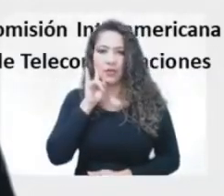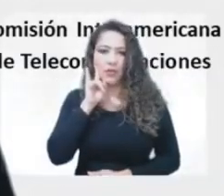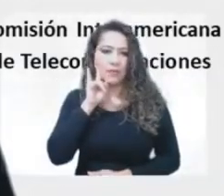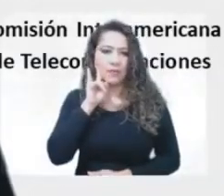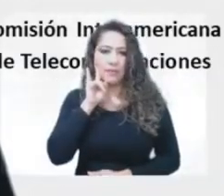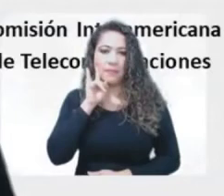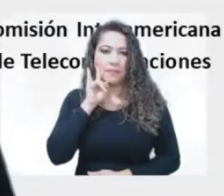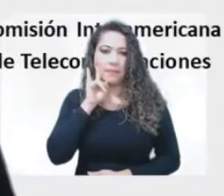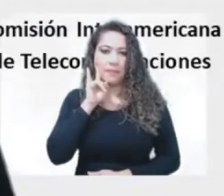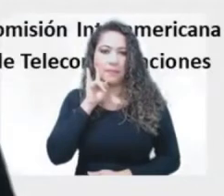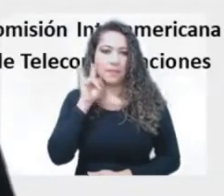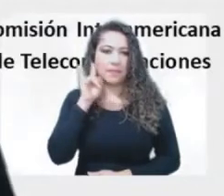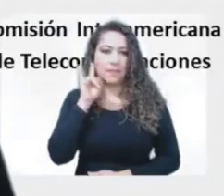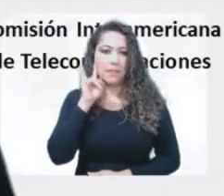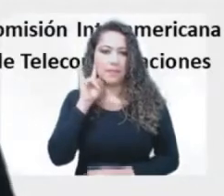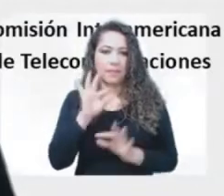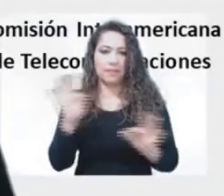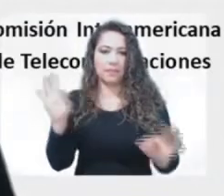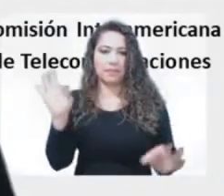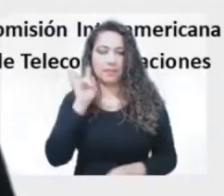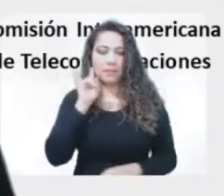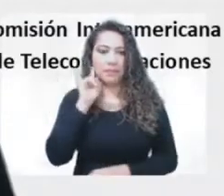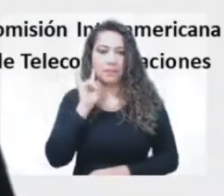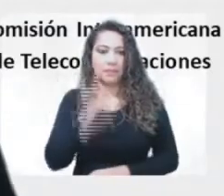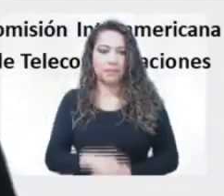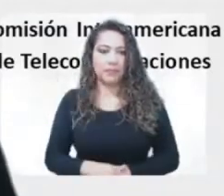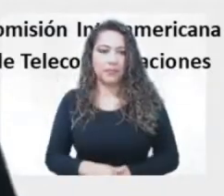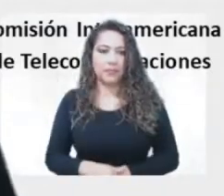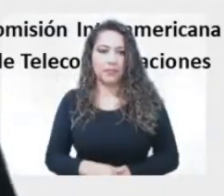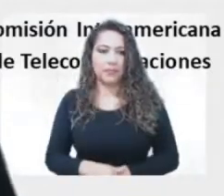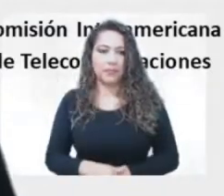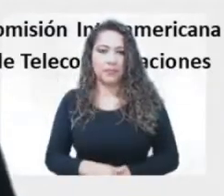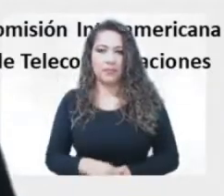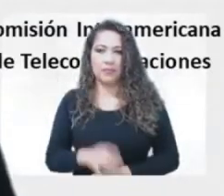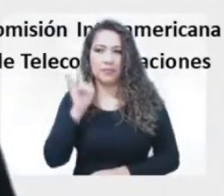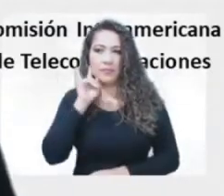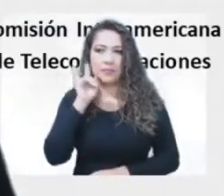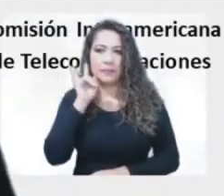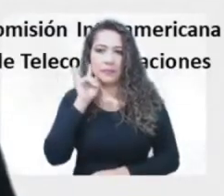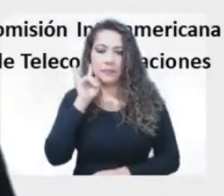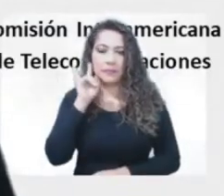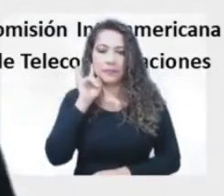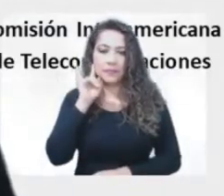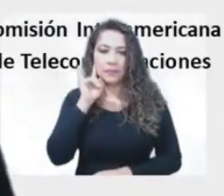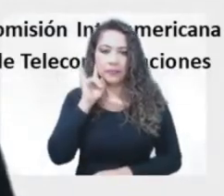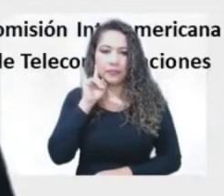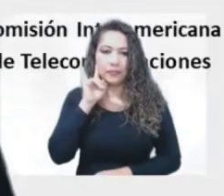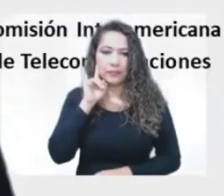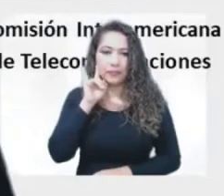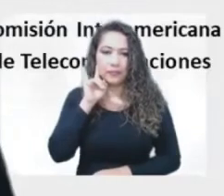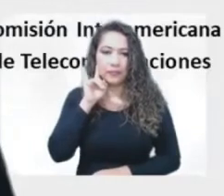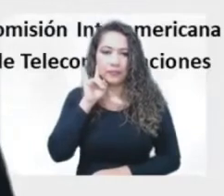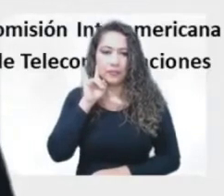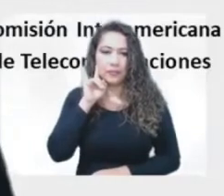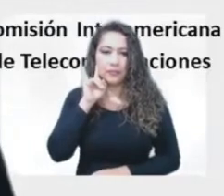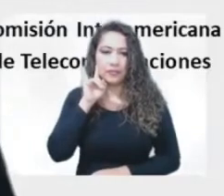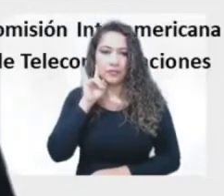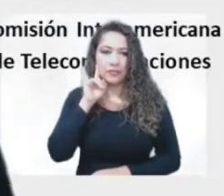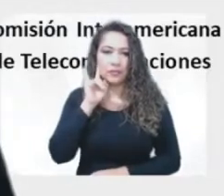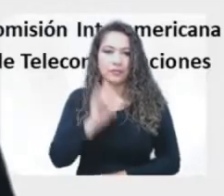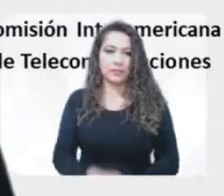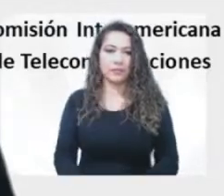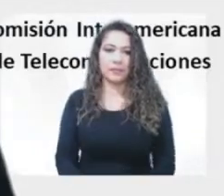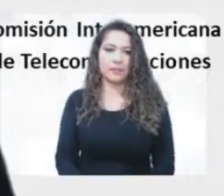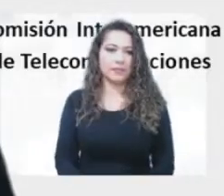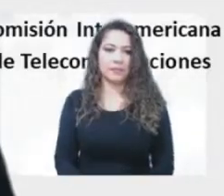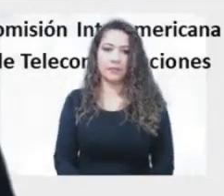digital forms of trade have seen an increase of 1,500% in the last 10 years. And notwithstanding that, there's